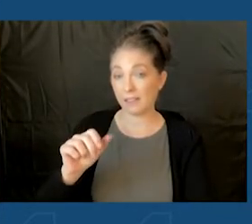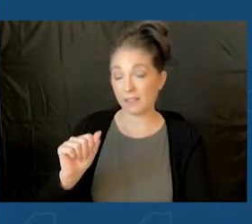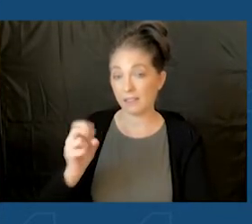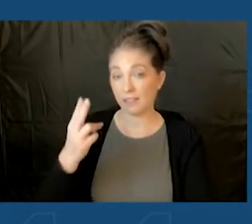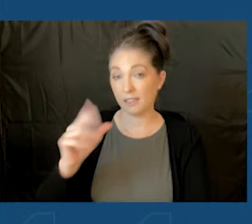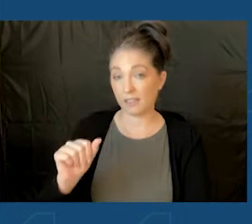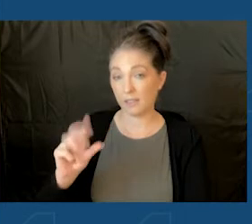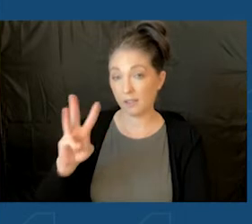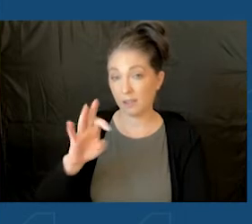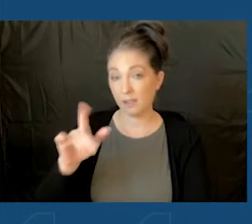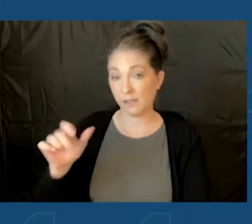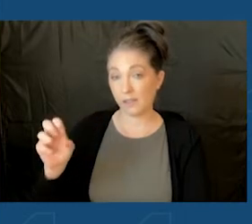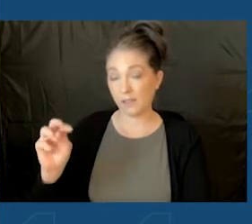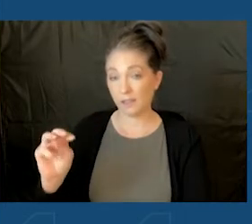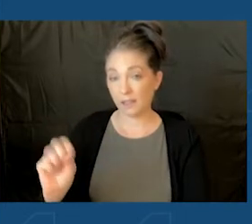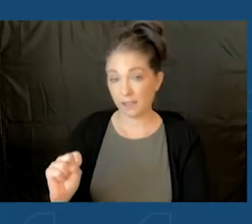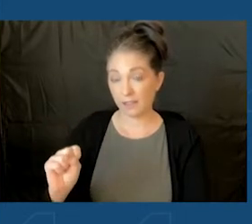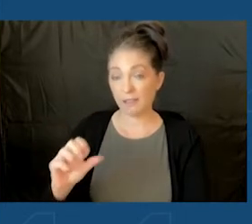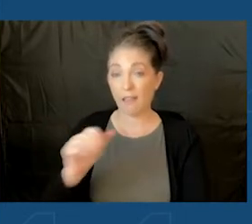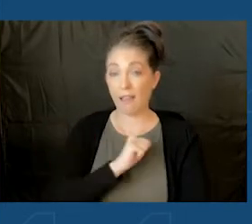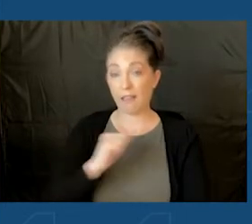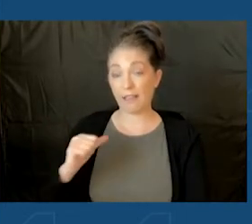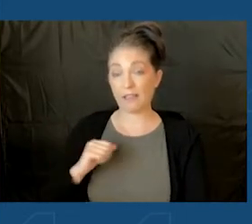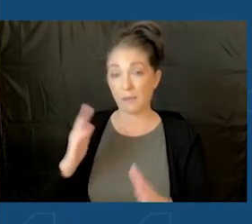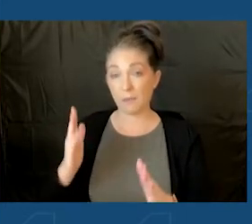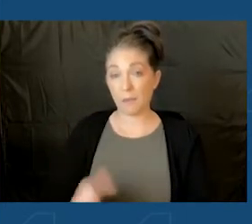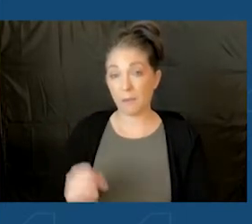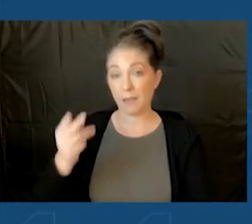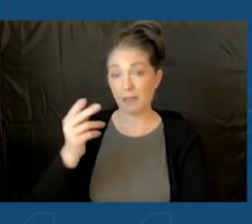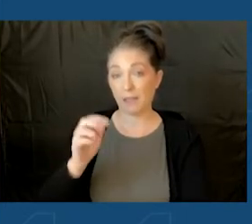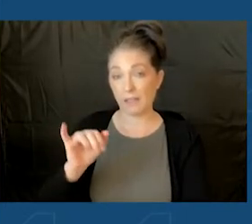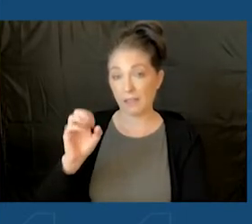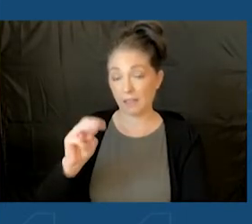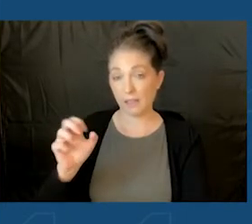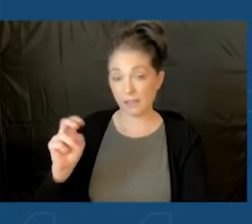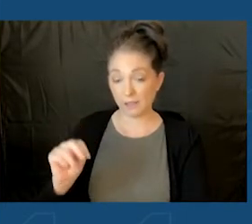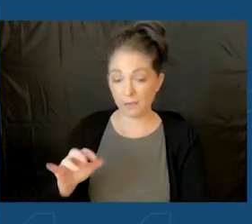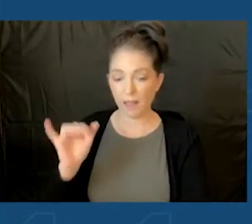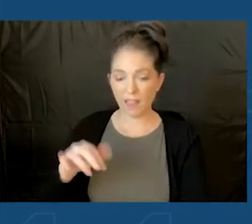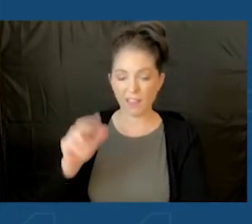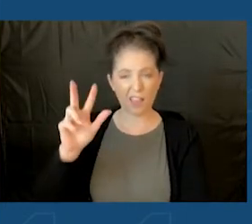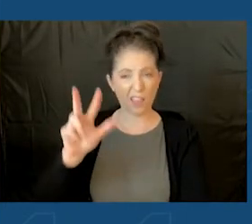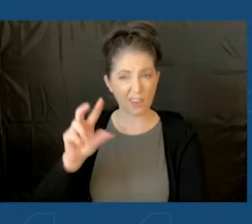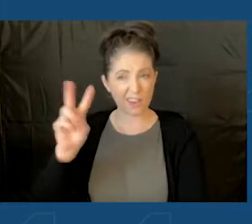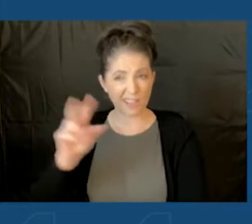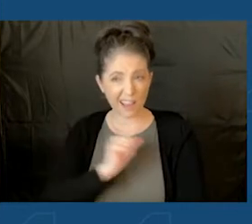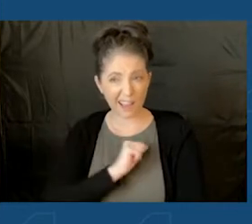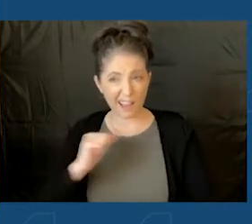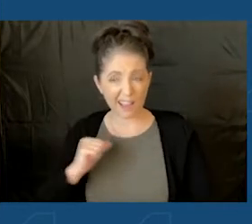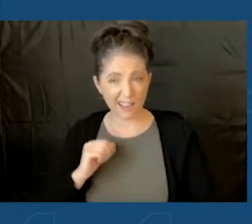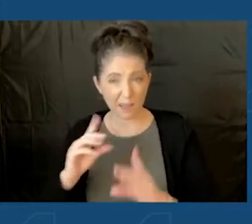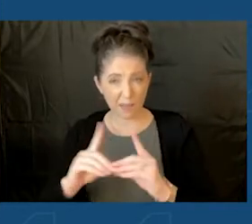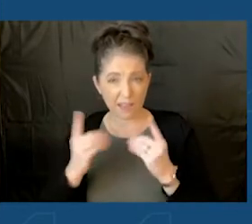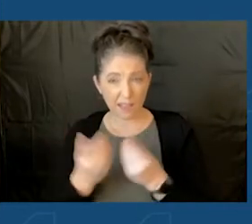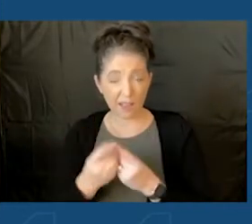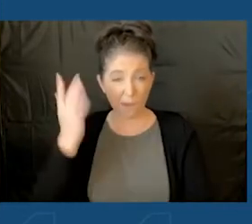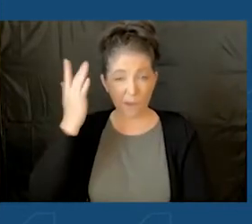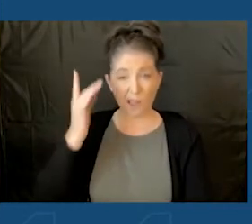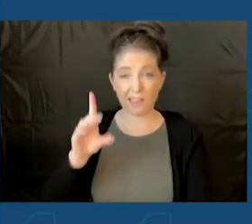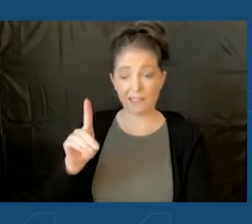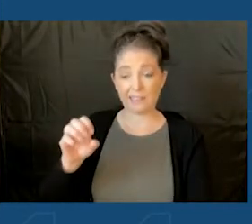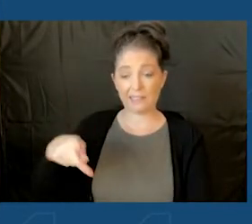District, Assemblymember Hyman is here. This is the 32nd Assembly District, because the Depot Board is Assemblymember